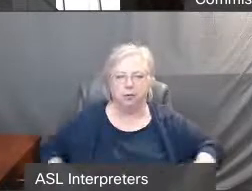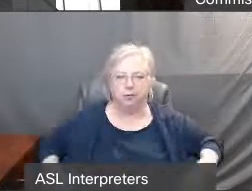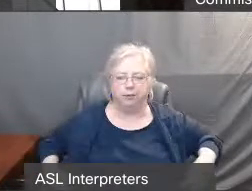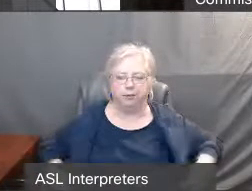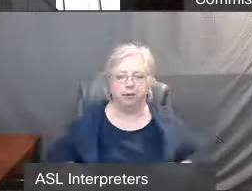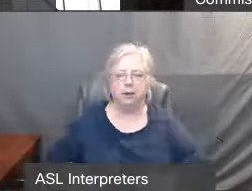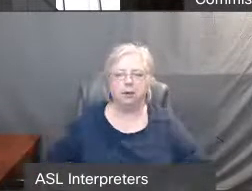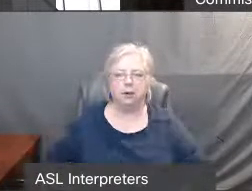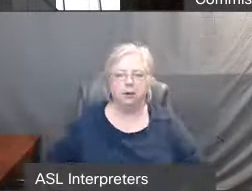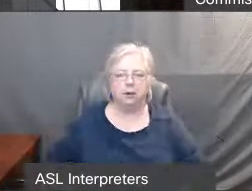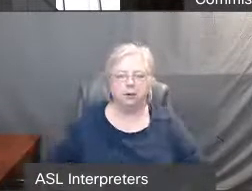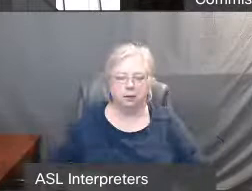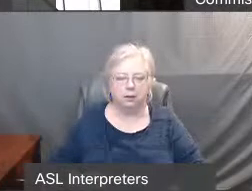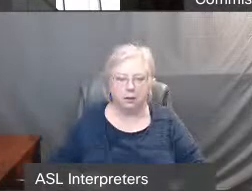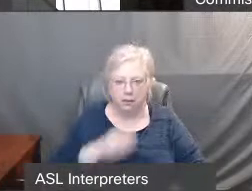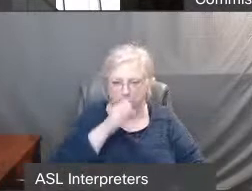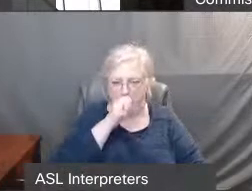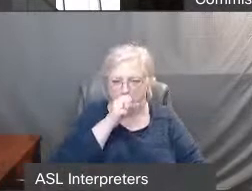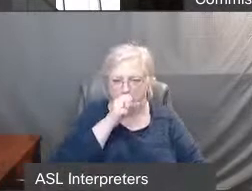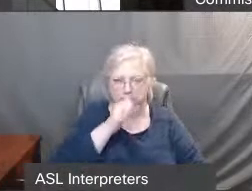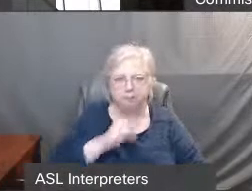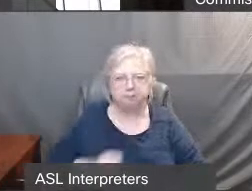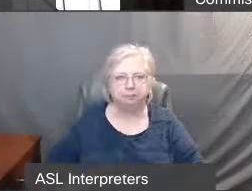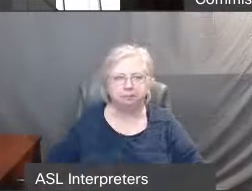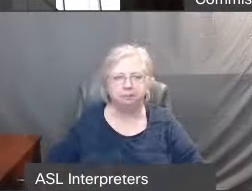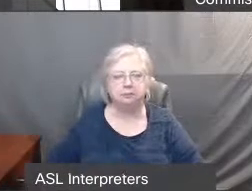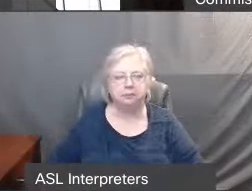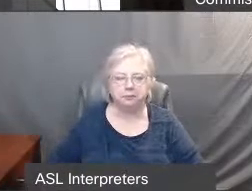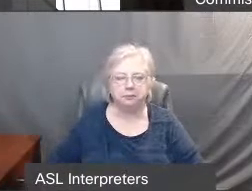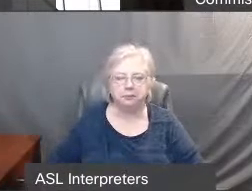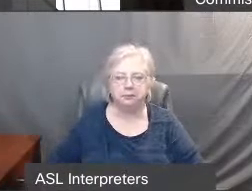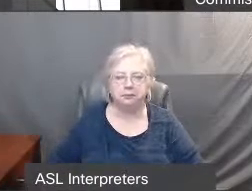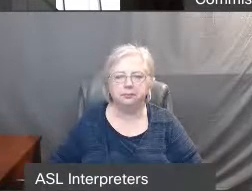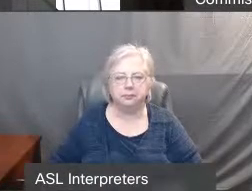Okay, looks like we've got several